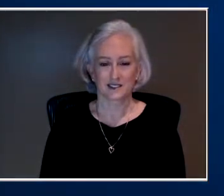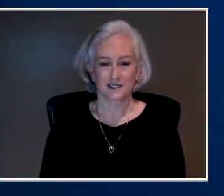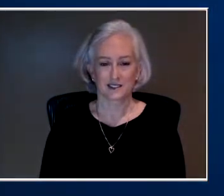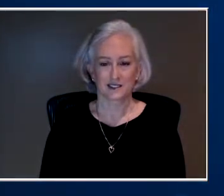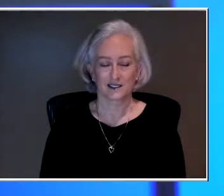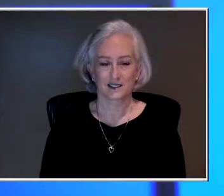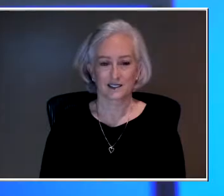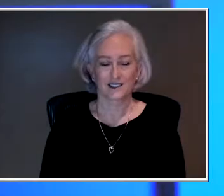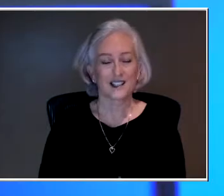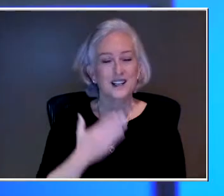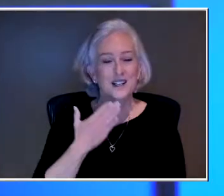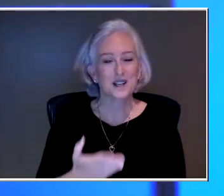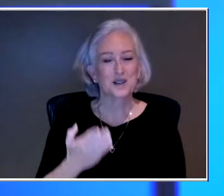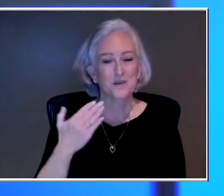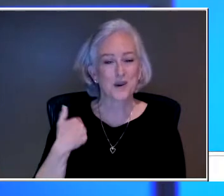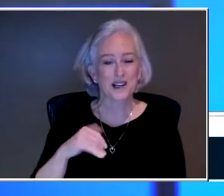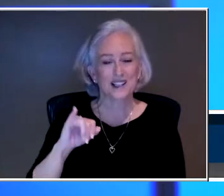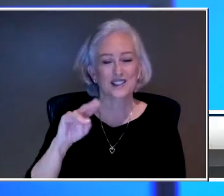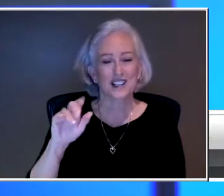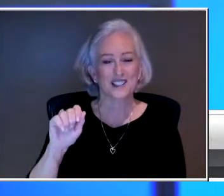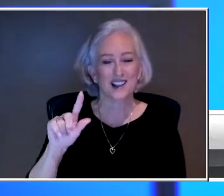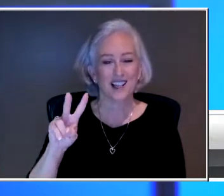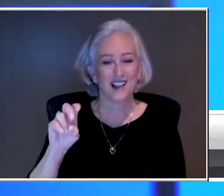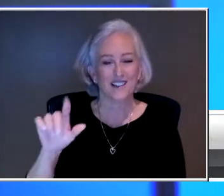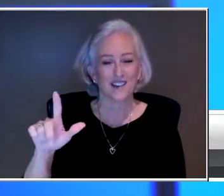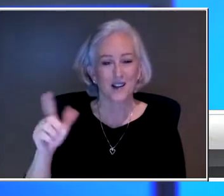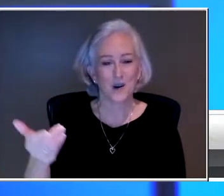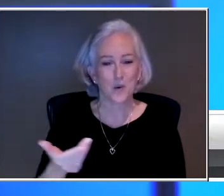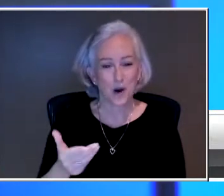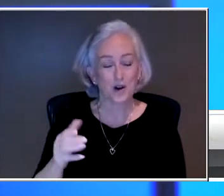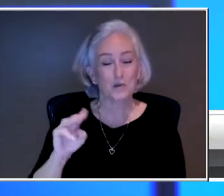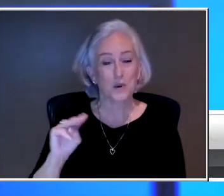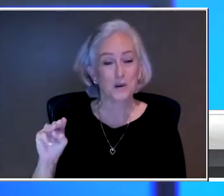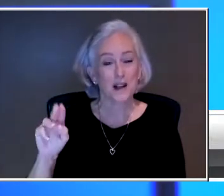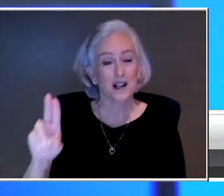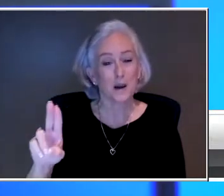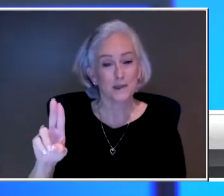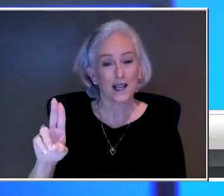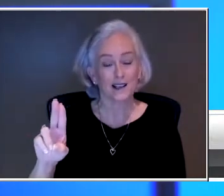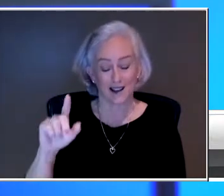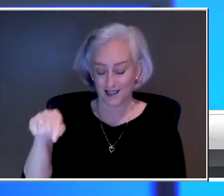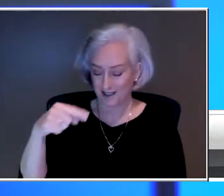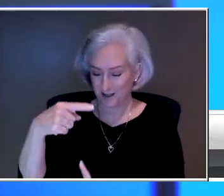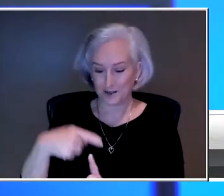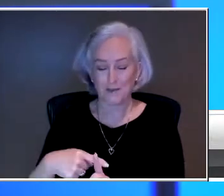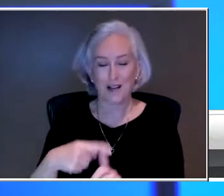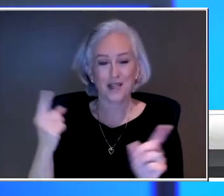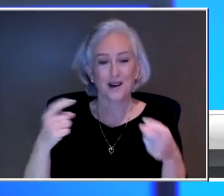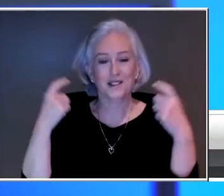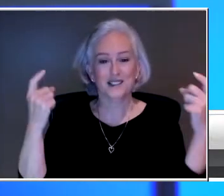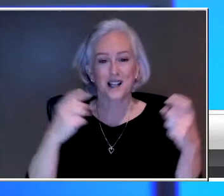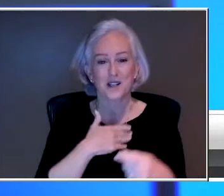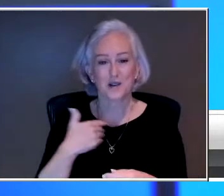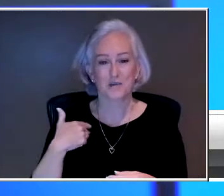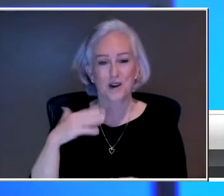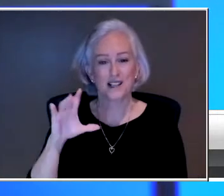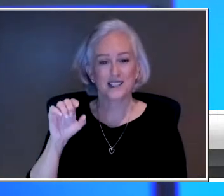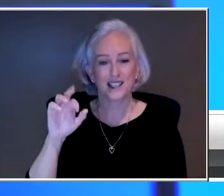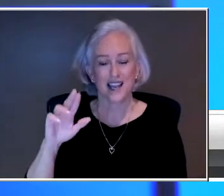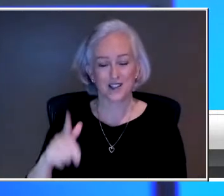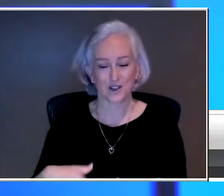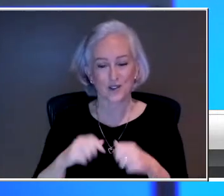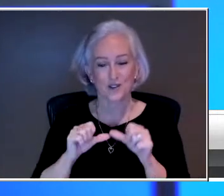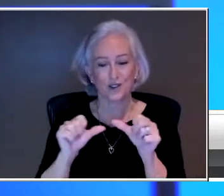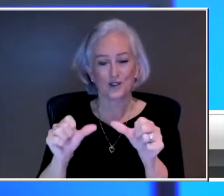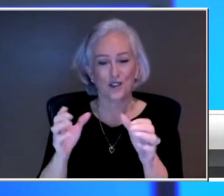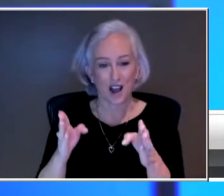Good morning, I'm Jessica Lovell and welcome to the Morning Medical Update. All this month we have been celebrating breast cancer survivors, patients, and